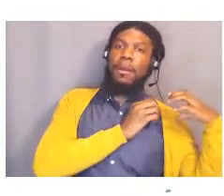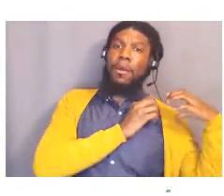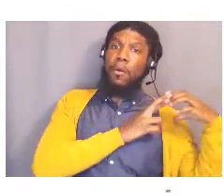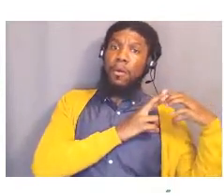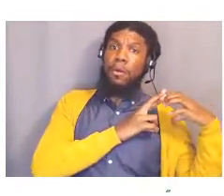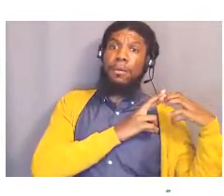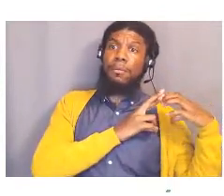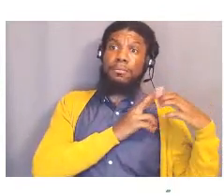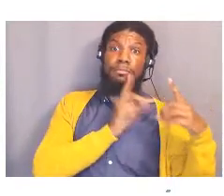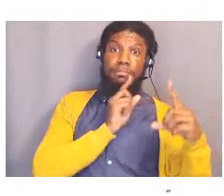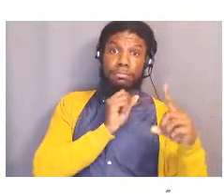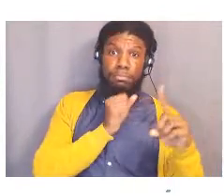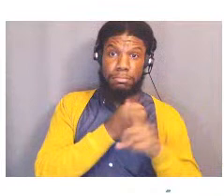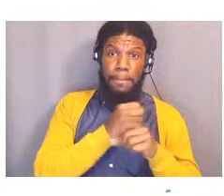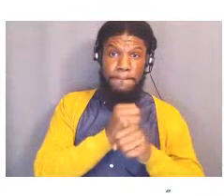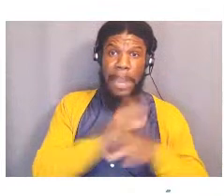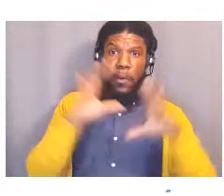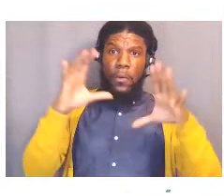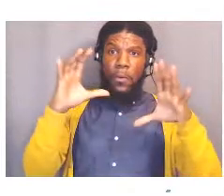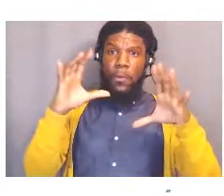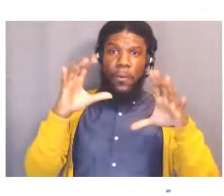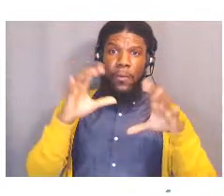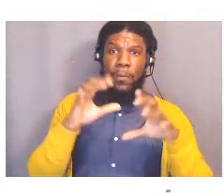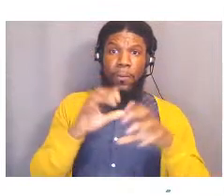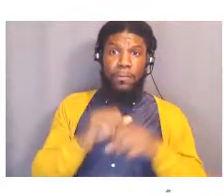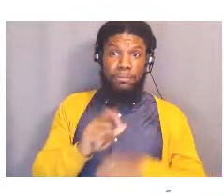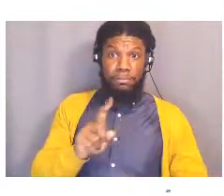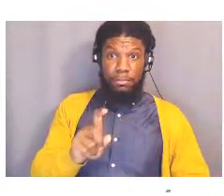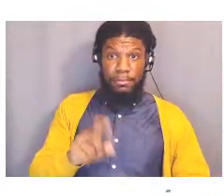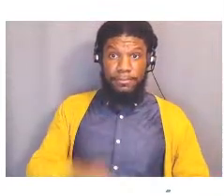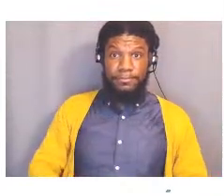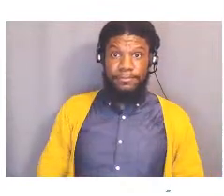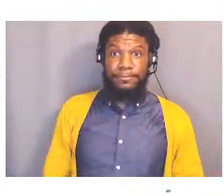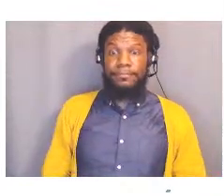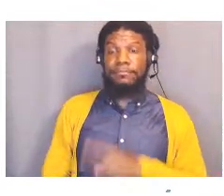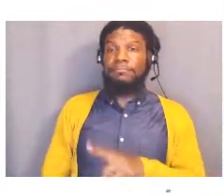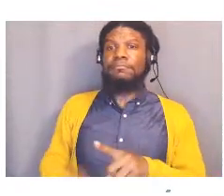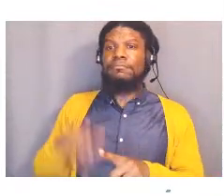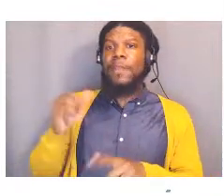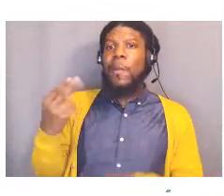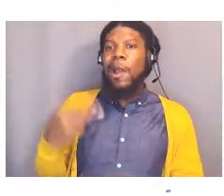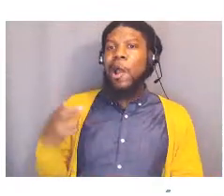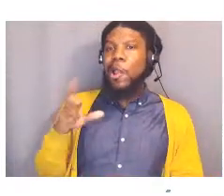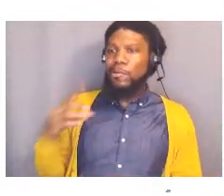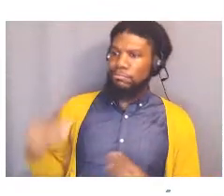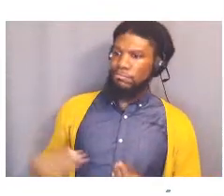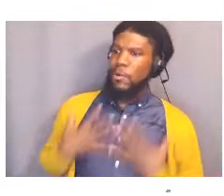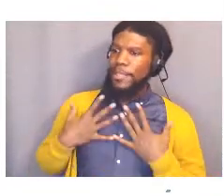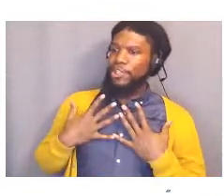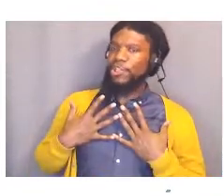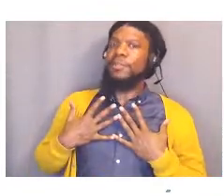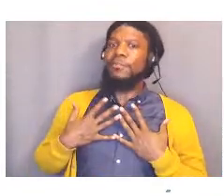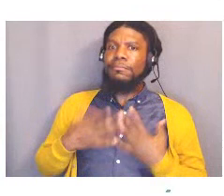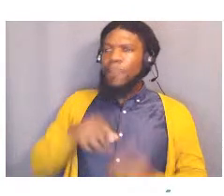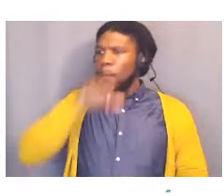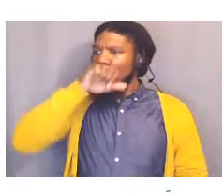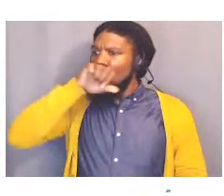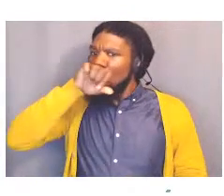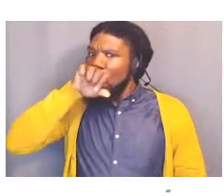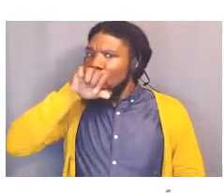explode? That was Harlem, inspirational. I loved Harlem, but I also loved to